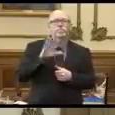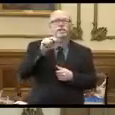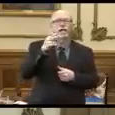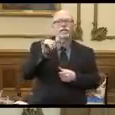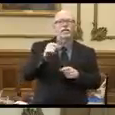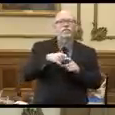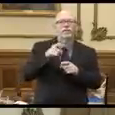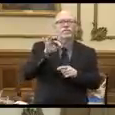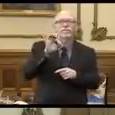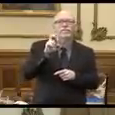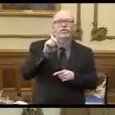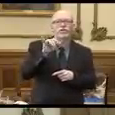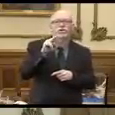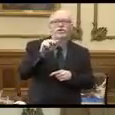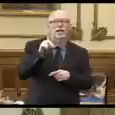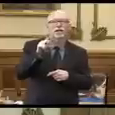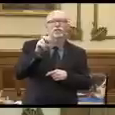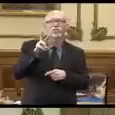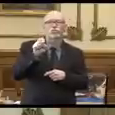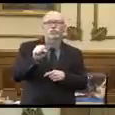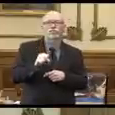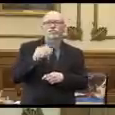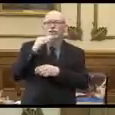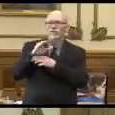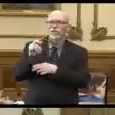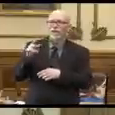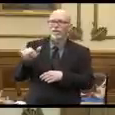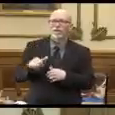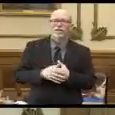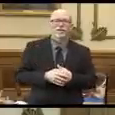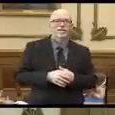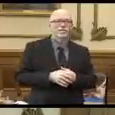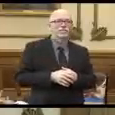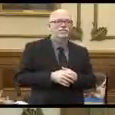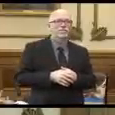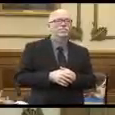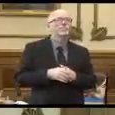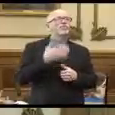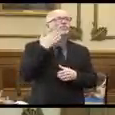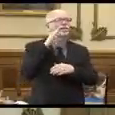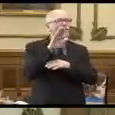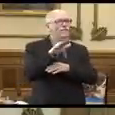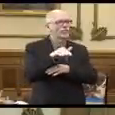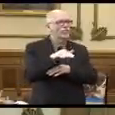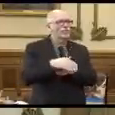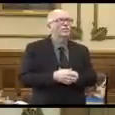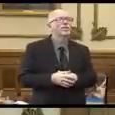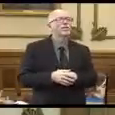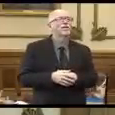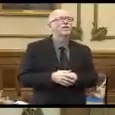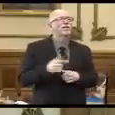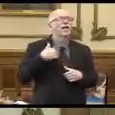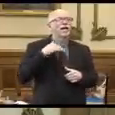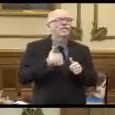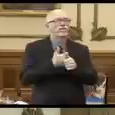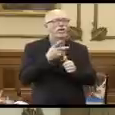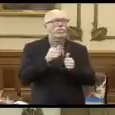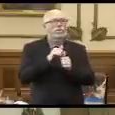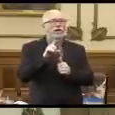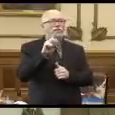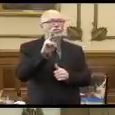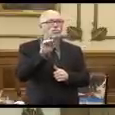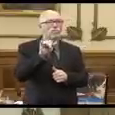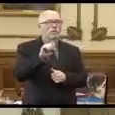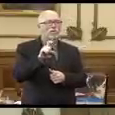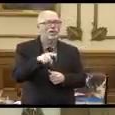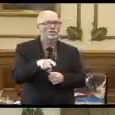the Ferdinand News. Afternoon, Kathy. Good afternoon. I'll have a follow-up with that Du Bois County